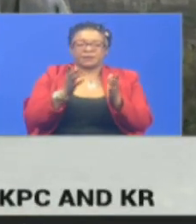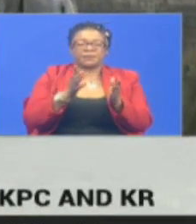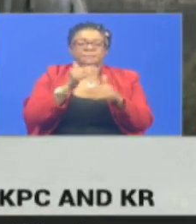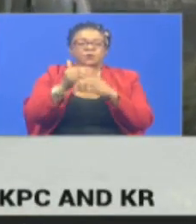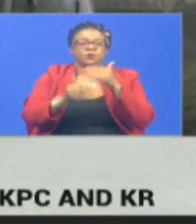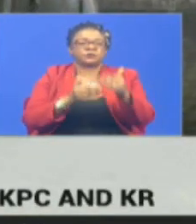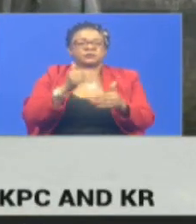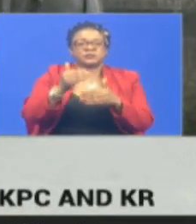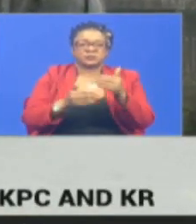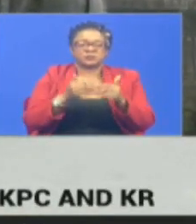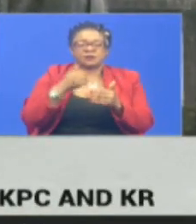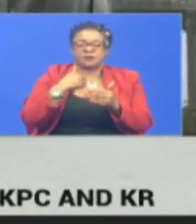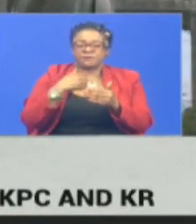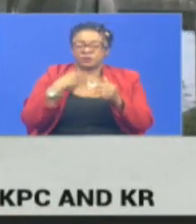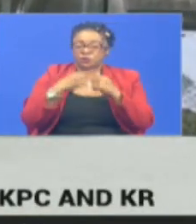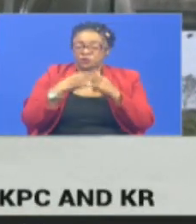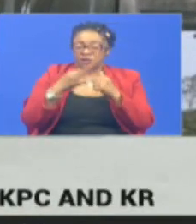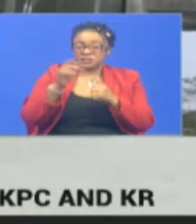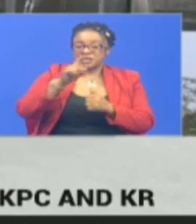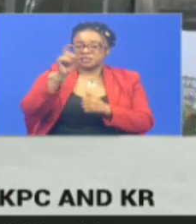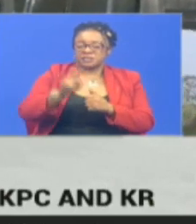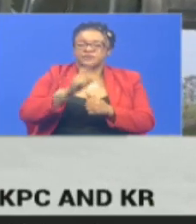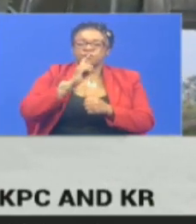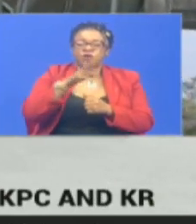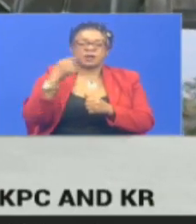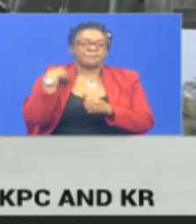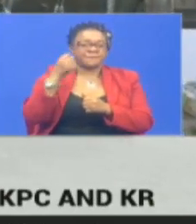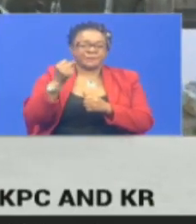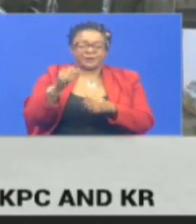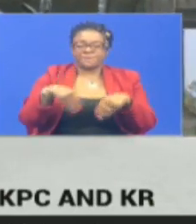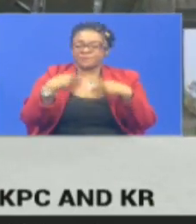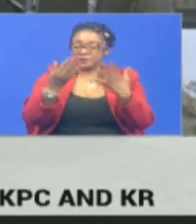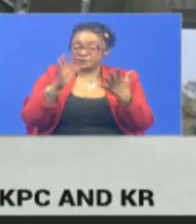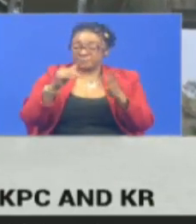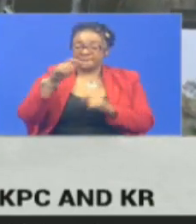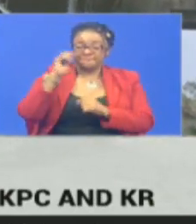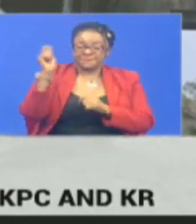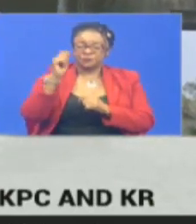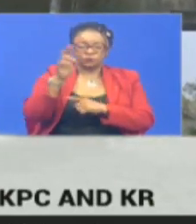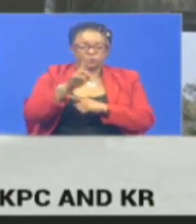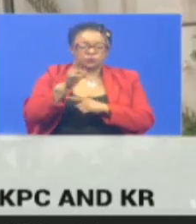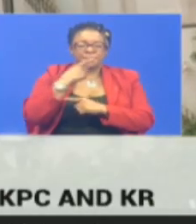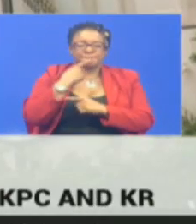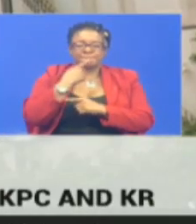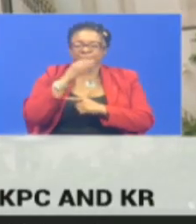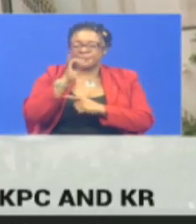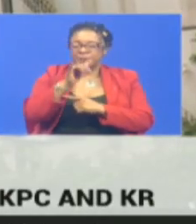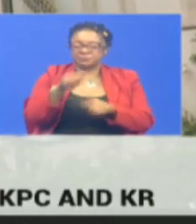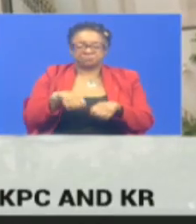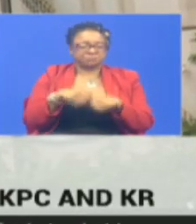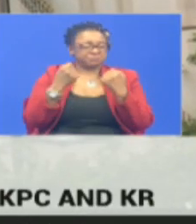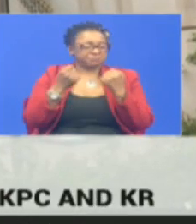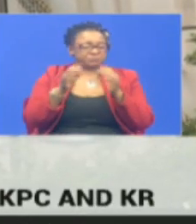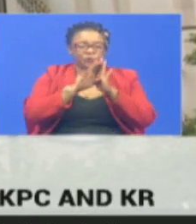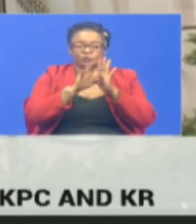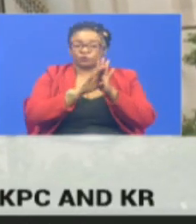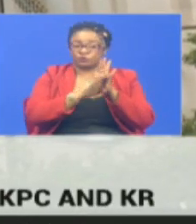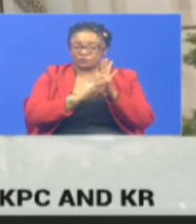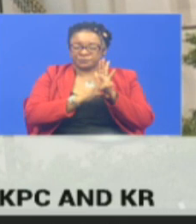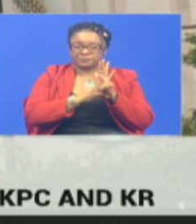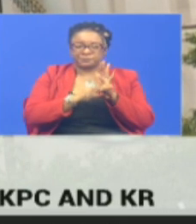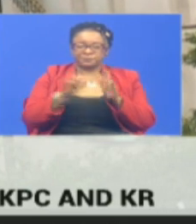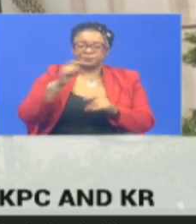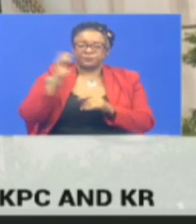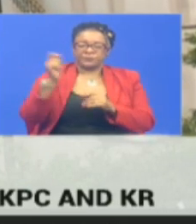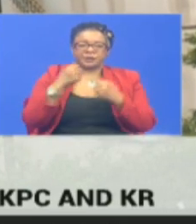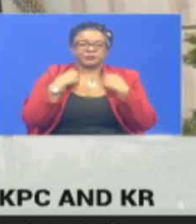the August 2020 Executive Order No. 5 issued by President Uhuru Kenyatta, saying it flouts constitutional provisions. The Kenya Transport and